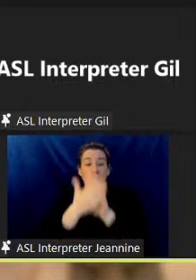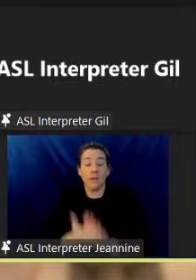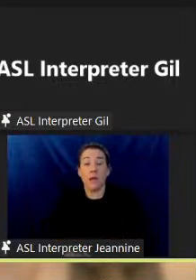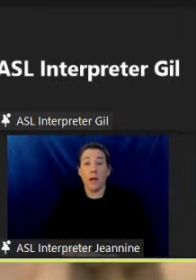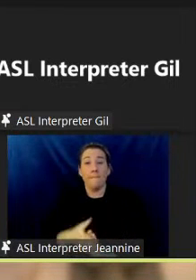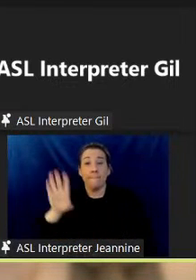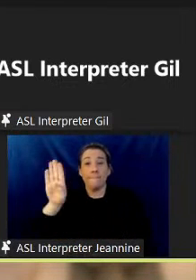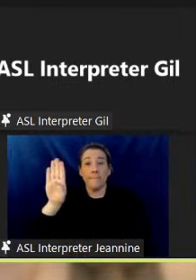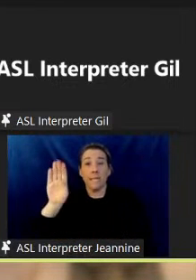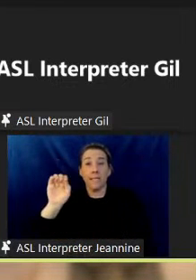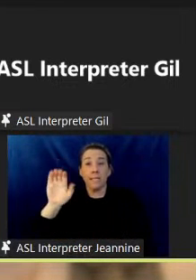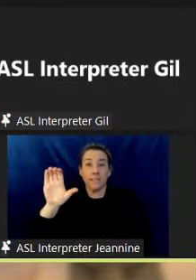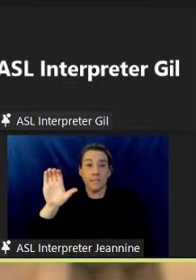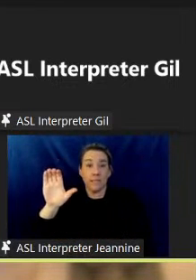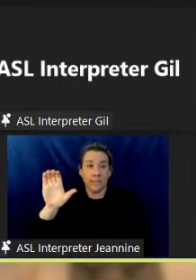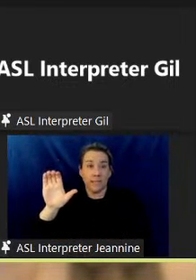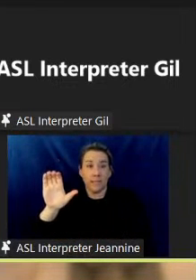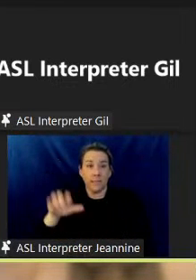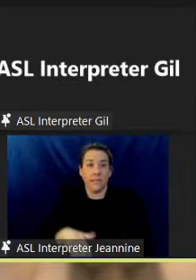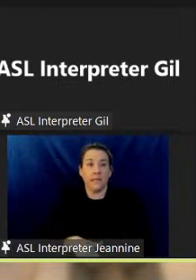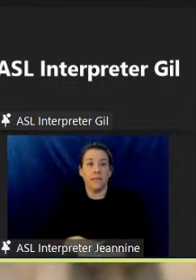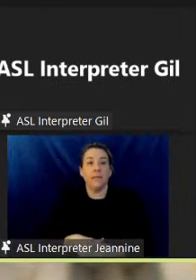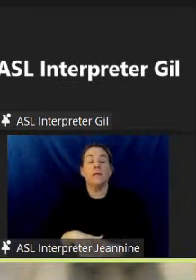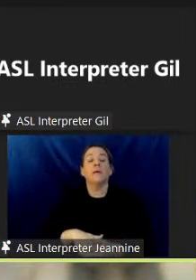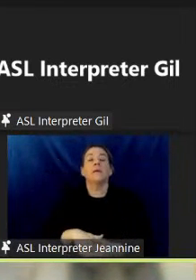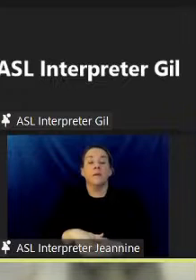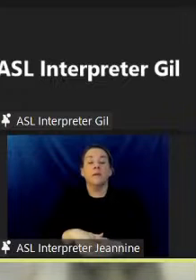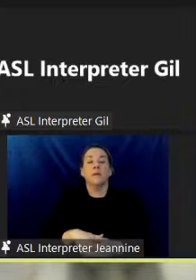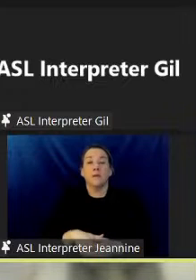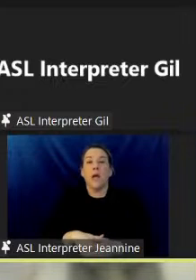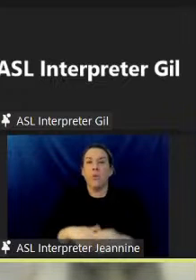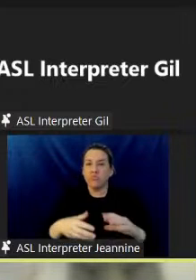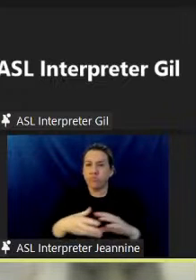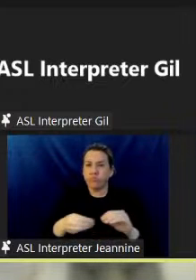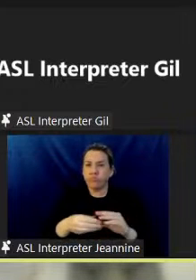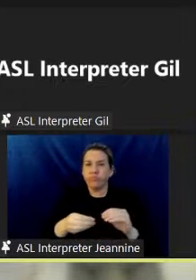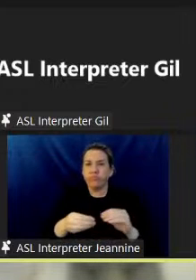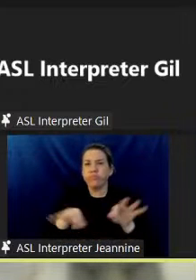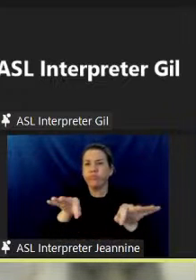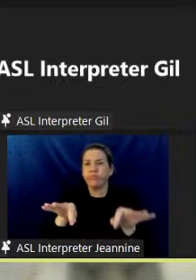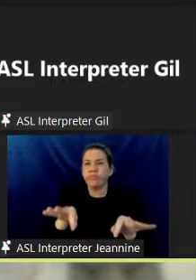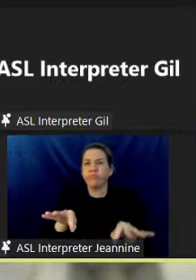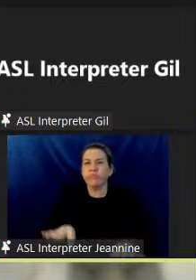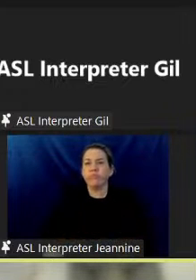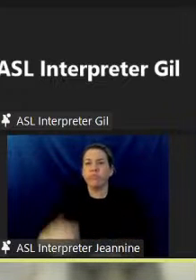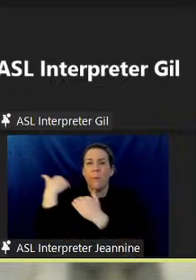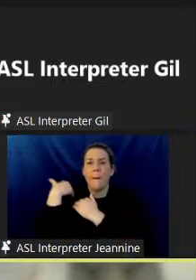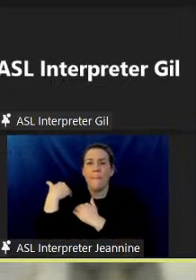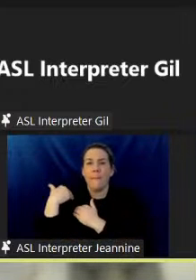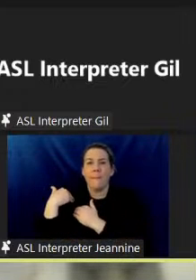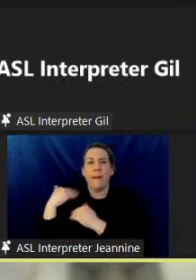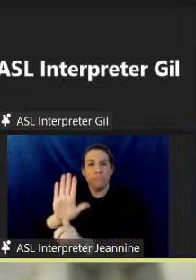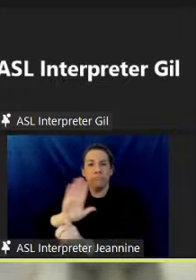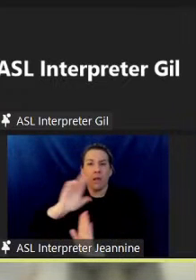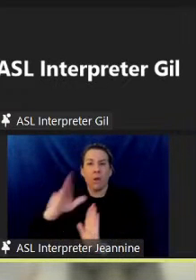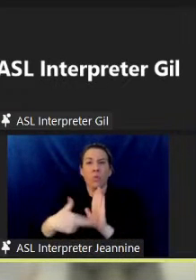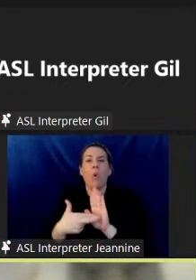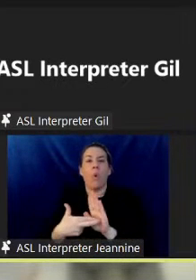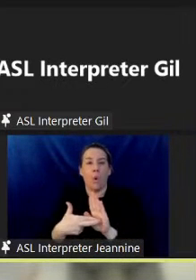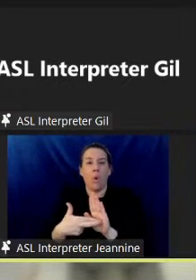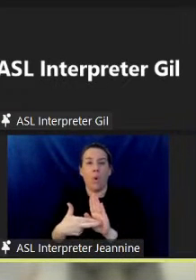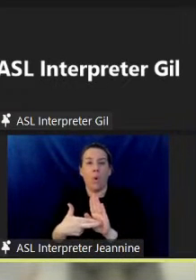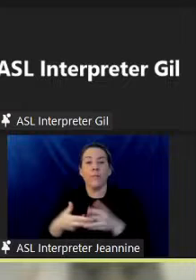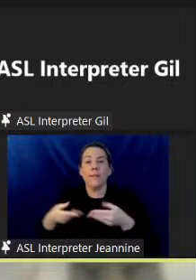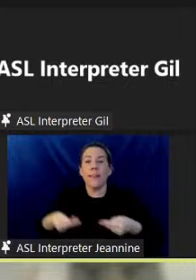building. And I'll talk a little bit about what those folks do. But they will be a liaison between the